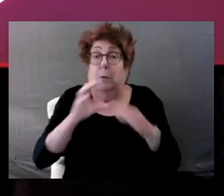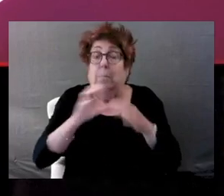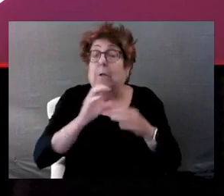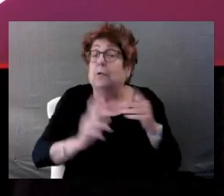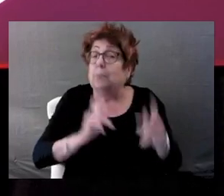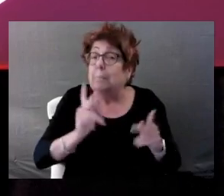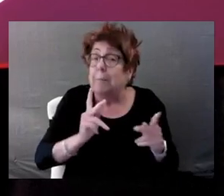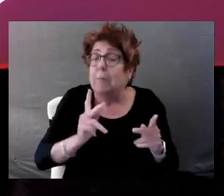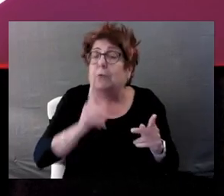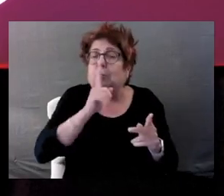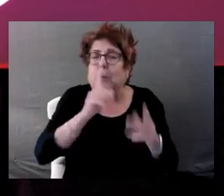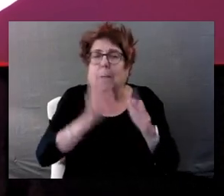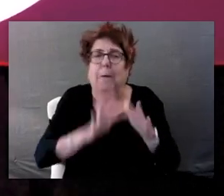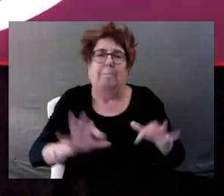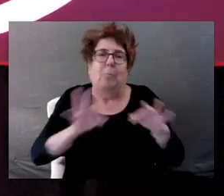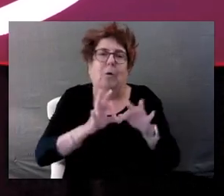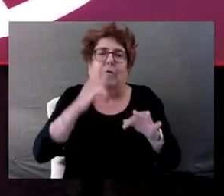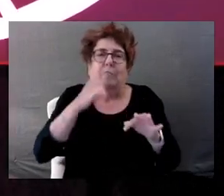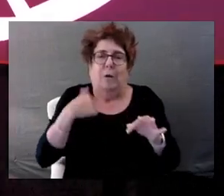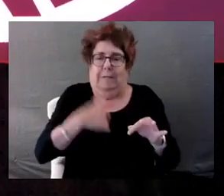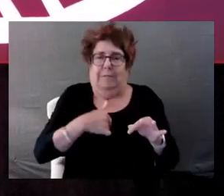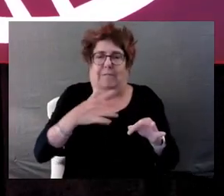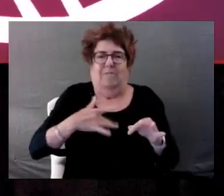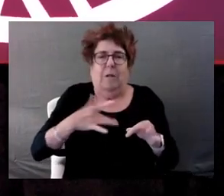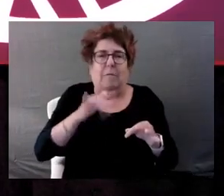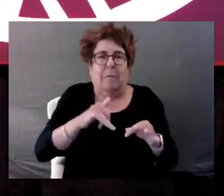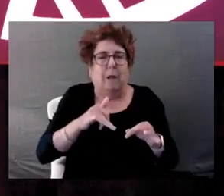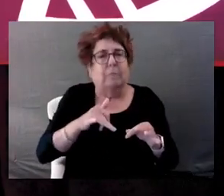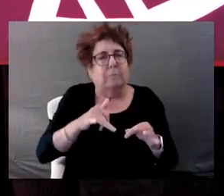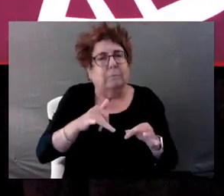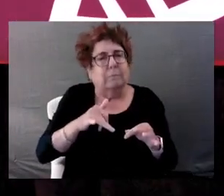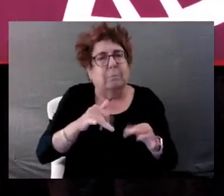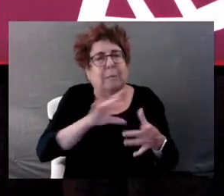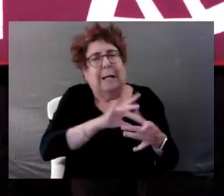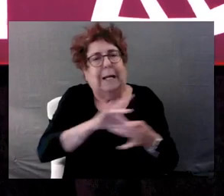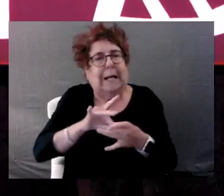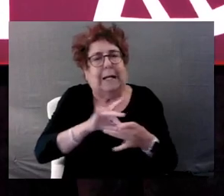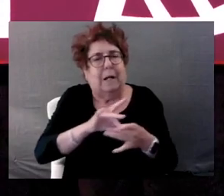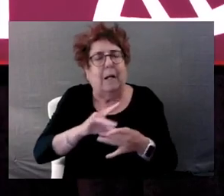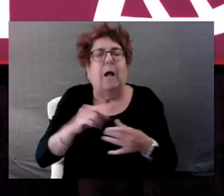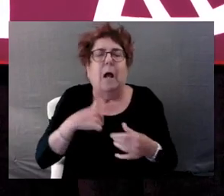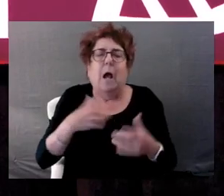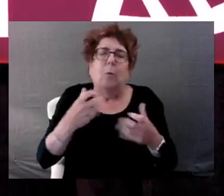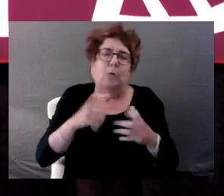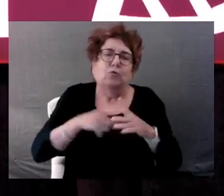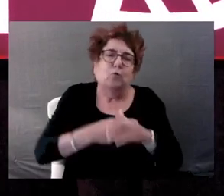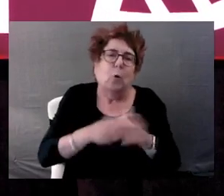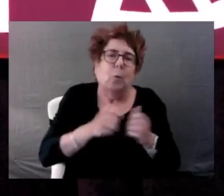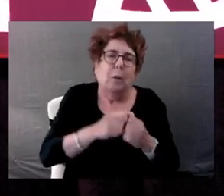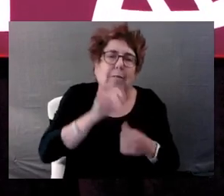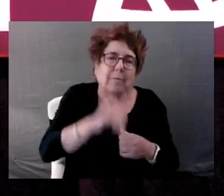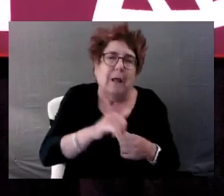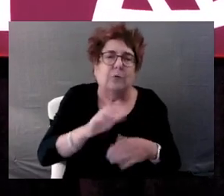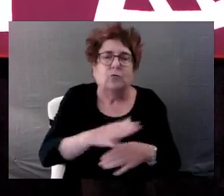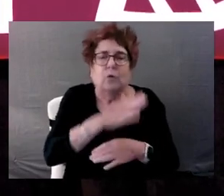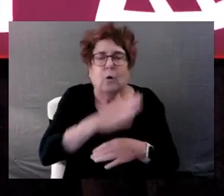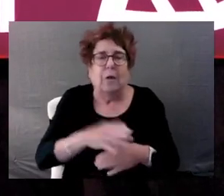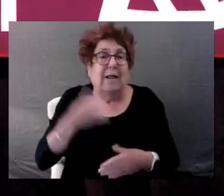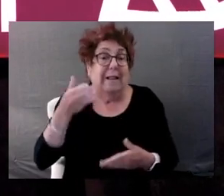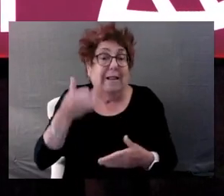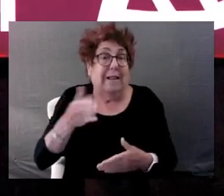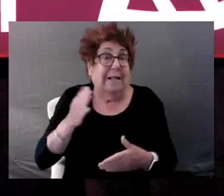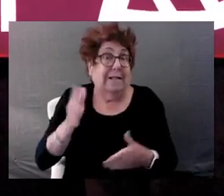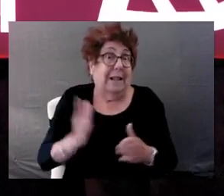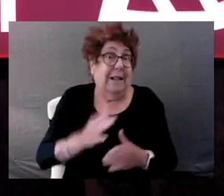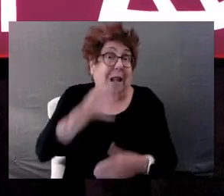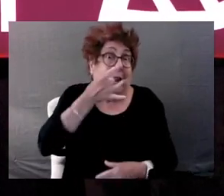important for us to feel this sense of being connected. And I specifically wanted to start with that song, This Little Light of Mine. Was a song that was my